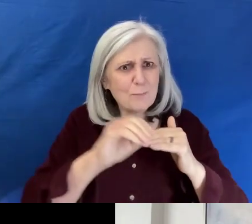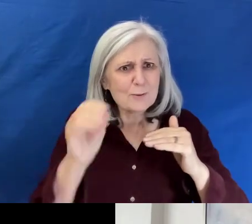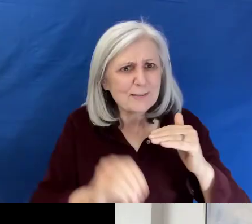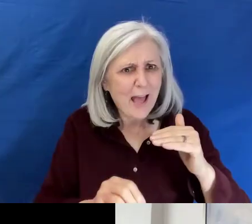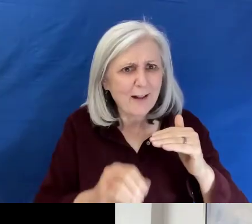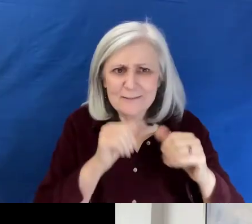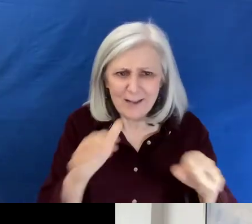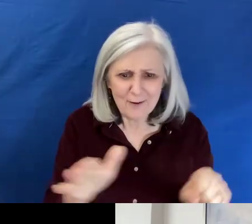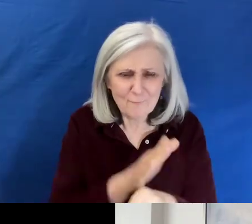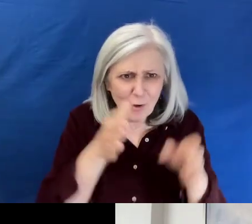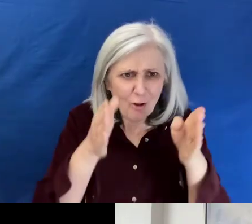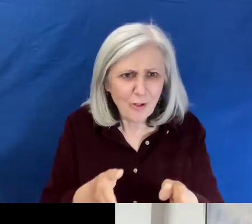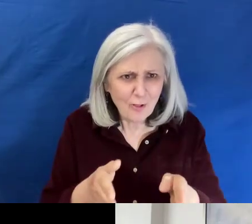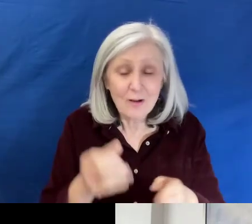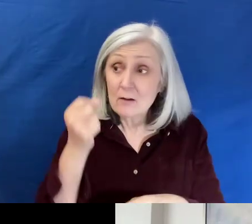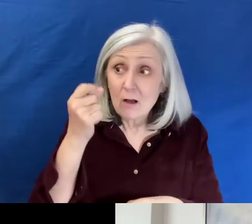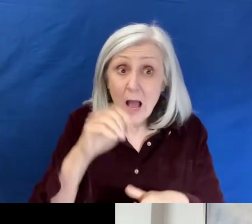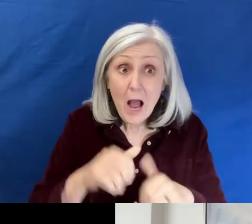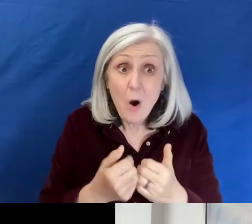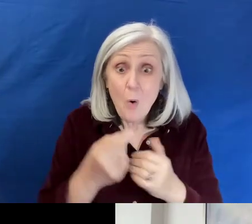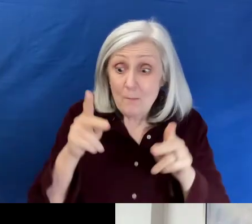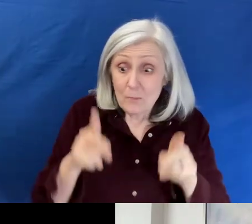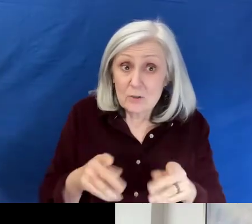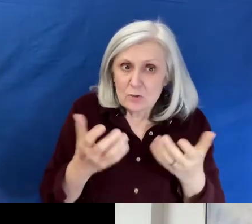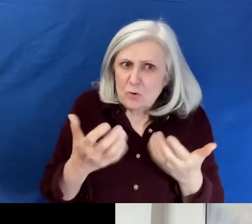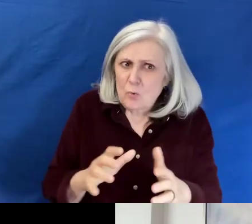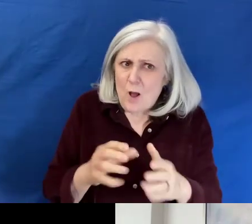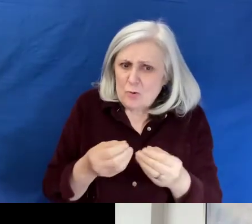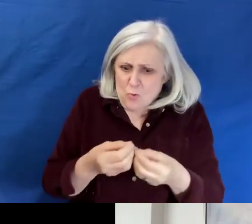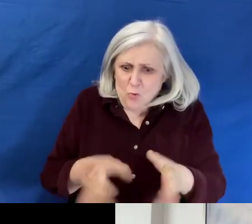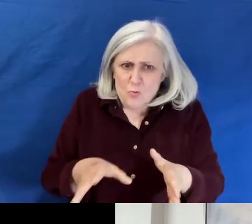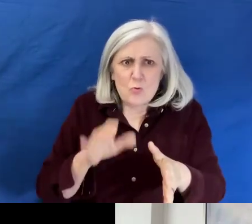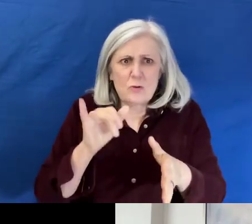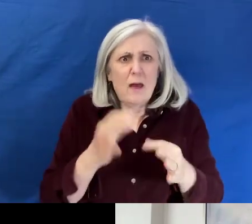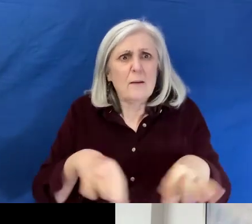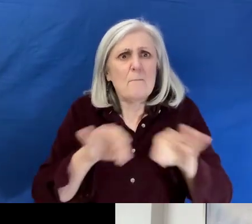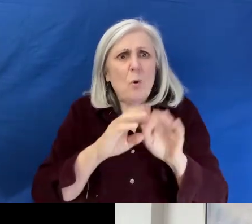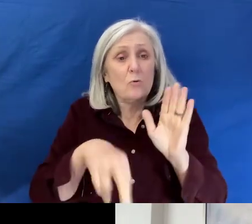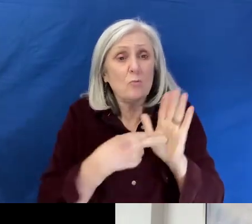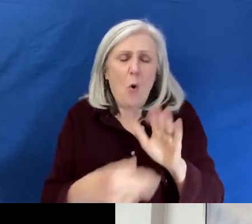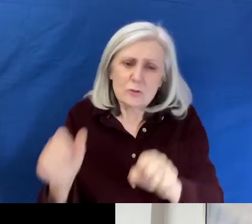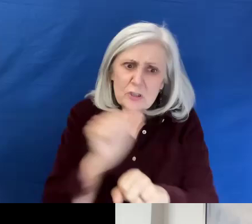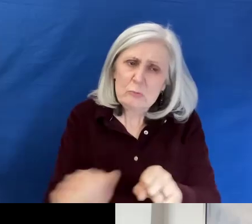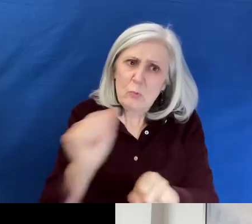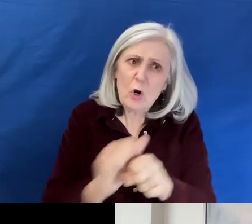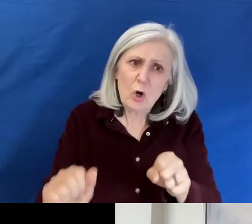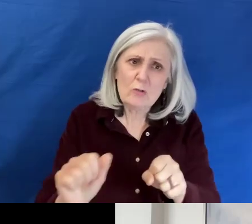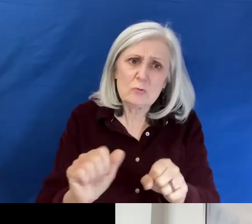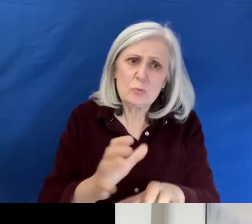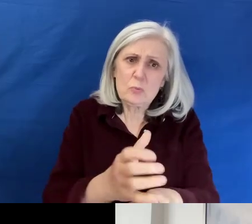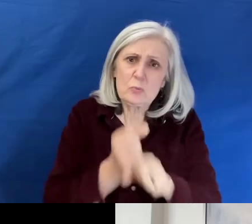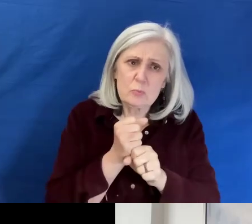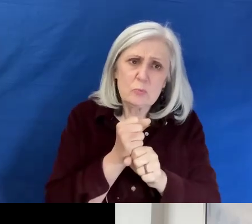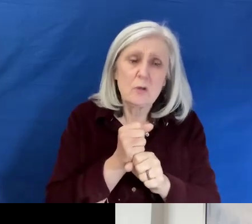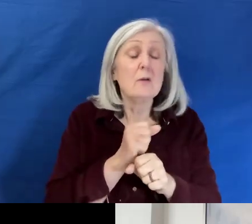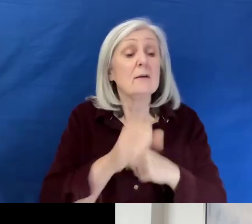how someone wouldn't want to lose that important role that she worked so hard to attain. Um, so season